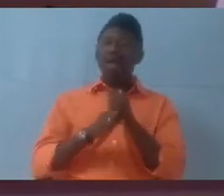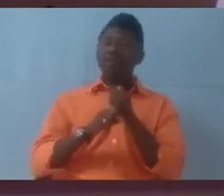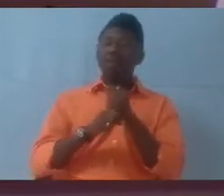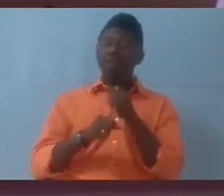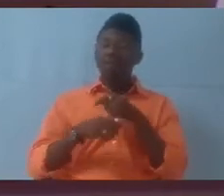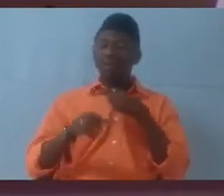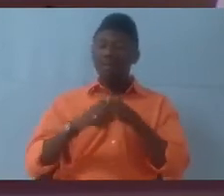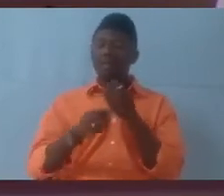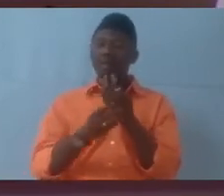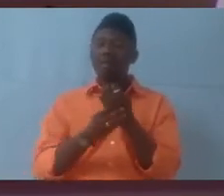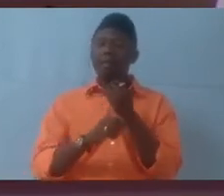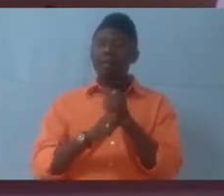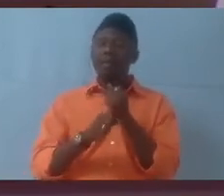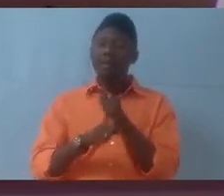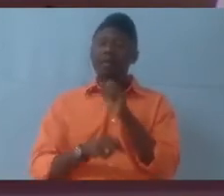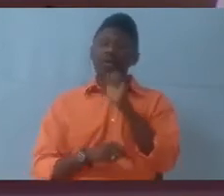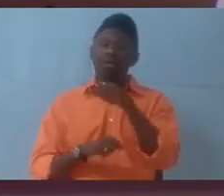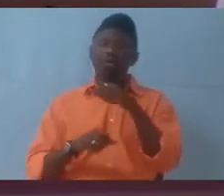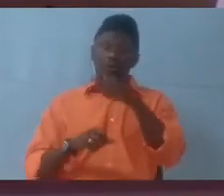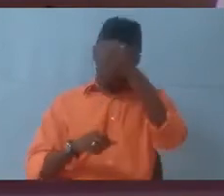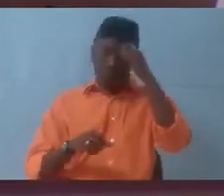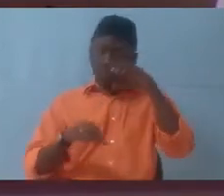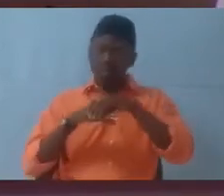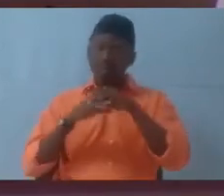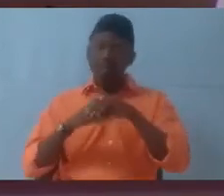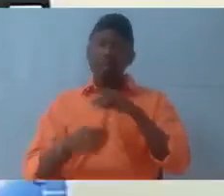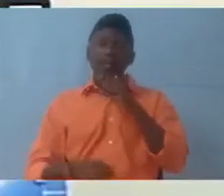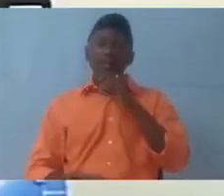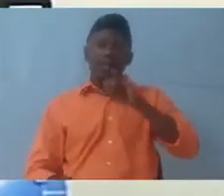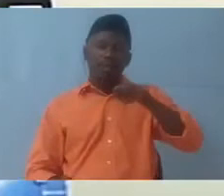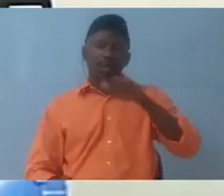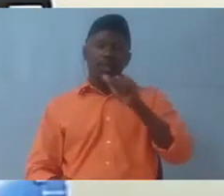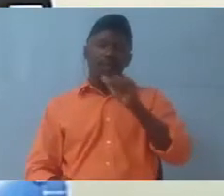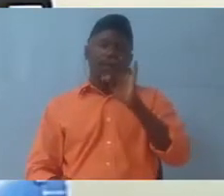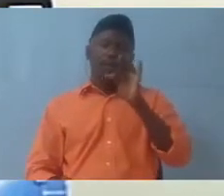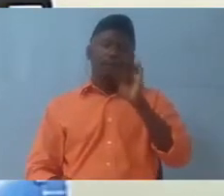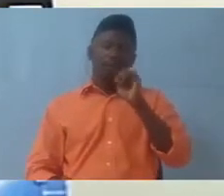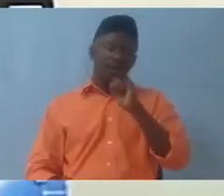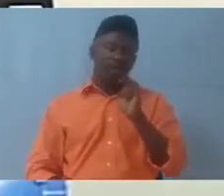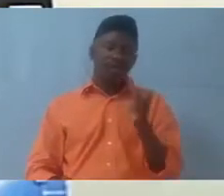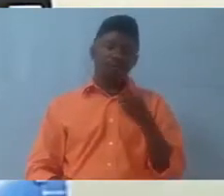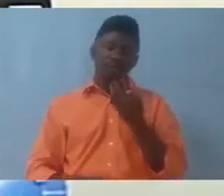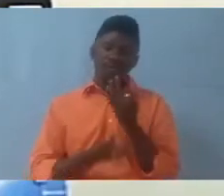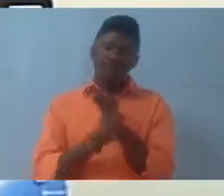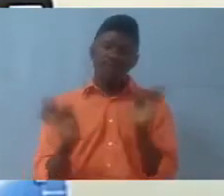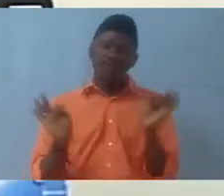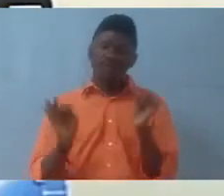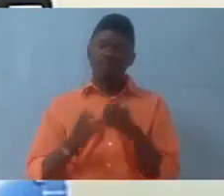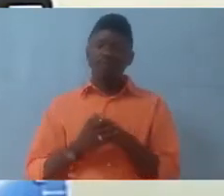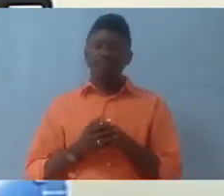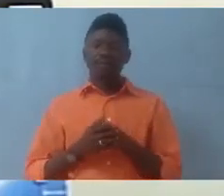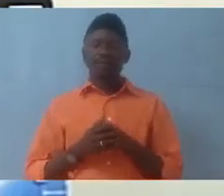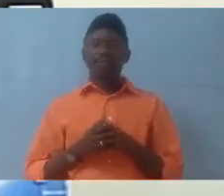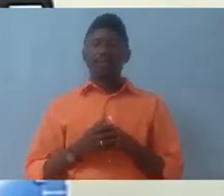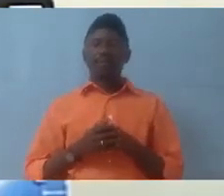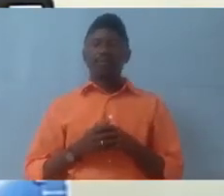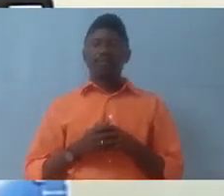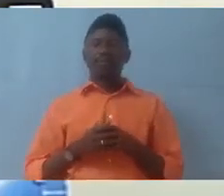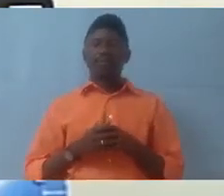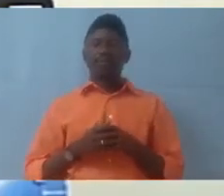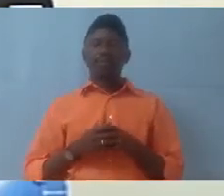yeen jéego yo leen jël nak pour ñu mëna bayyi your worship jaite I don't think so I don't have any evidence